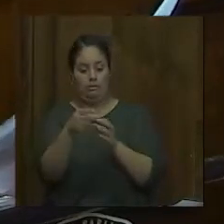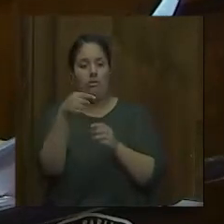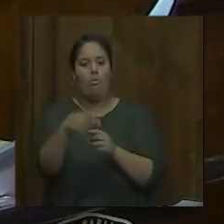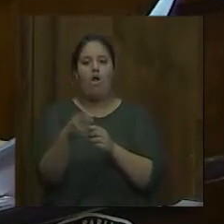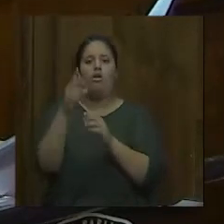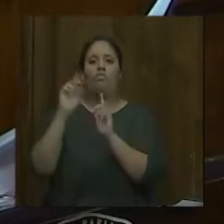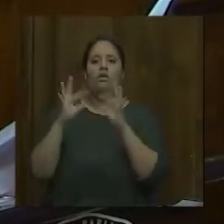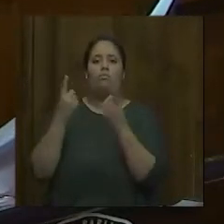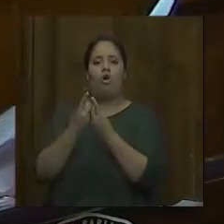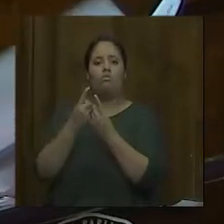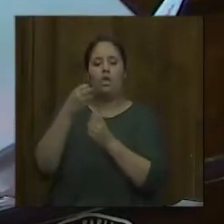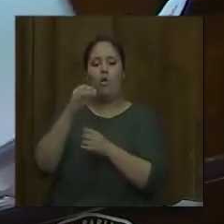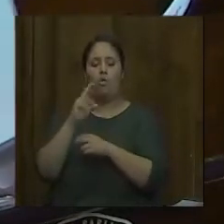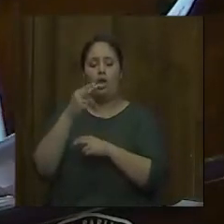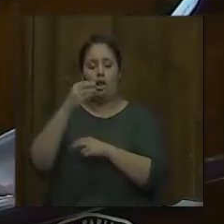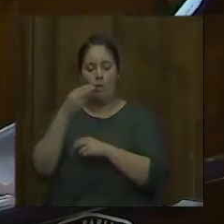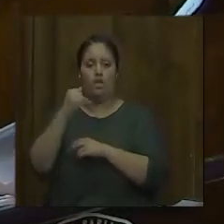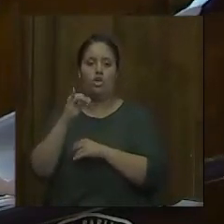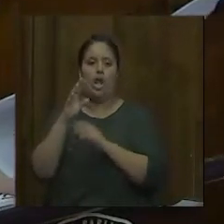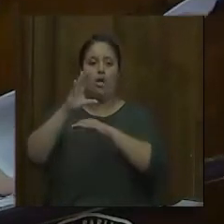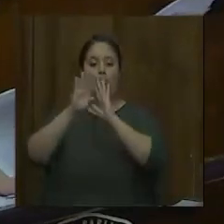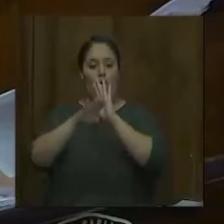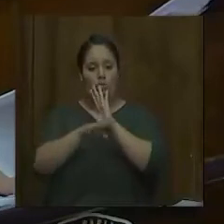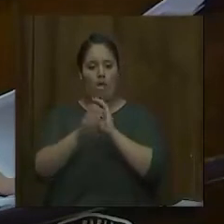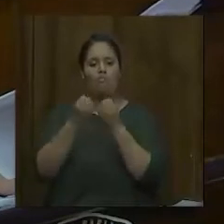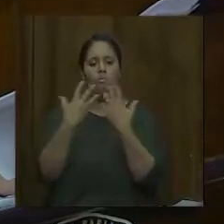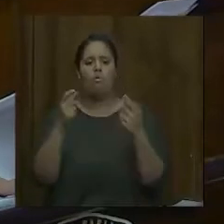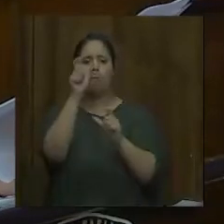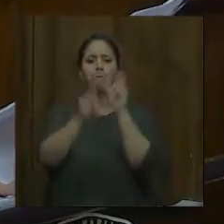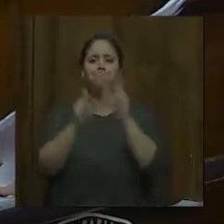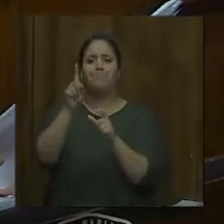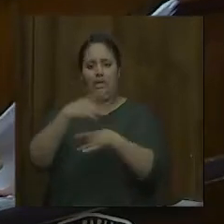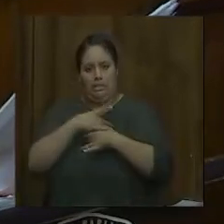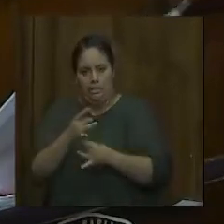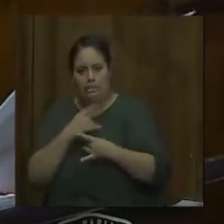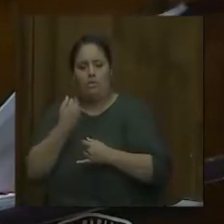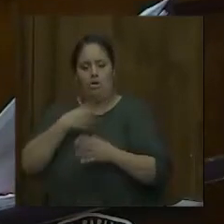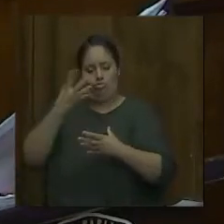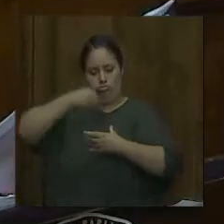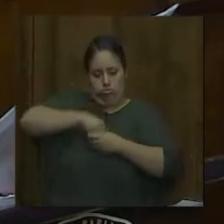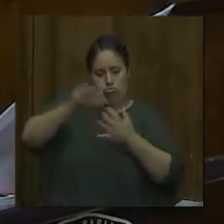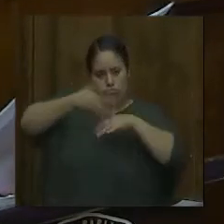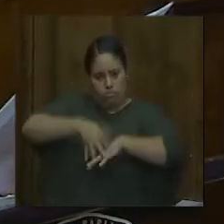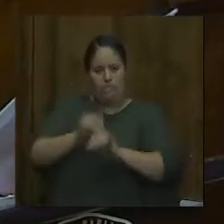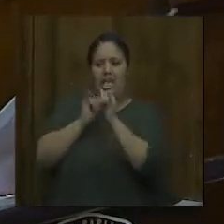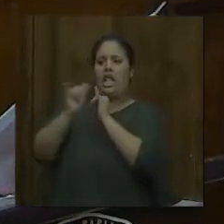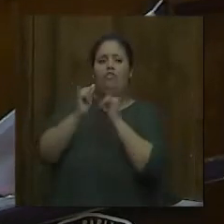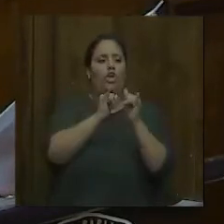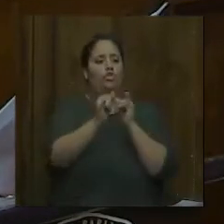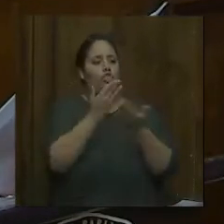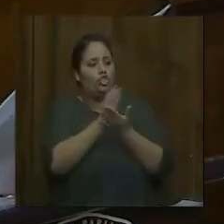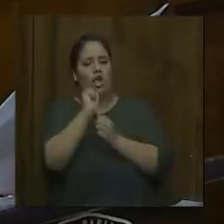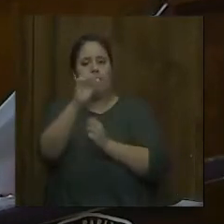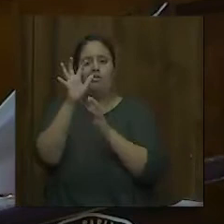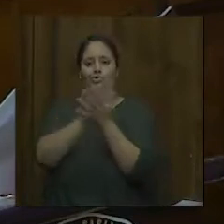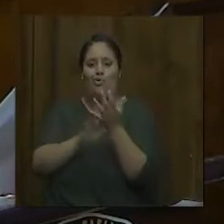welcome projects across the province. After each rollout, more residents are keen to be interviewed to share and document